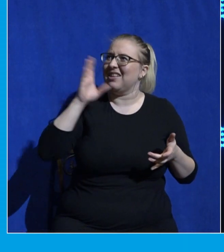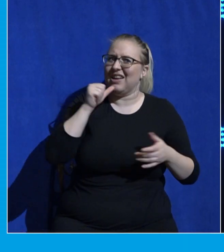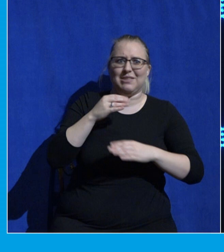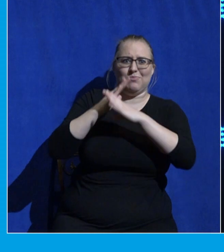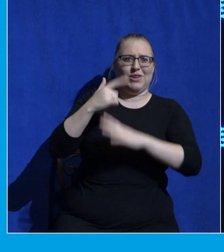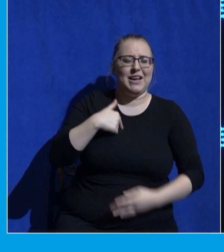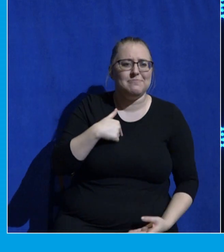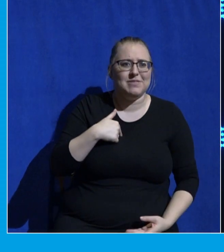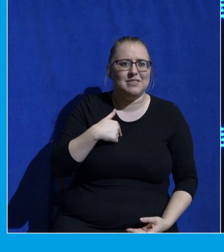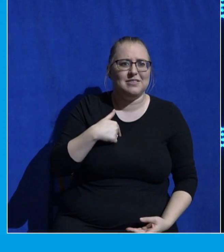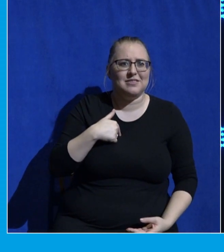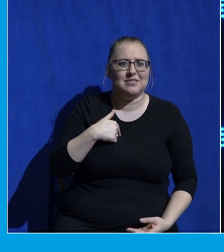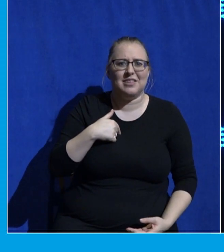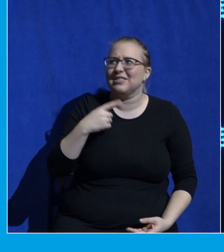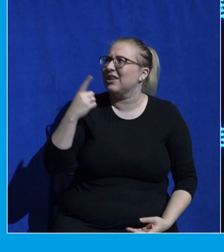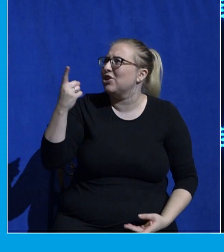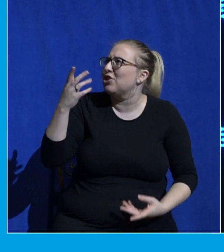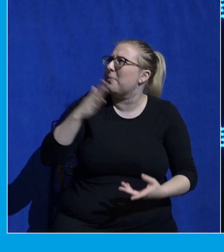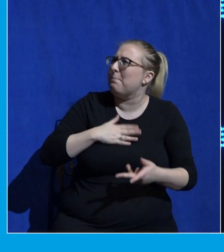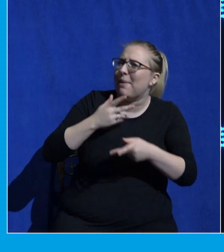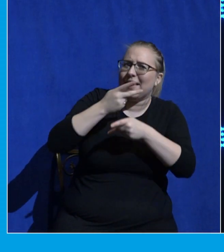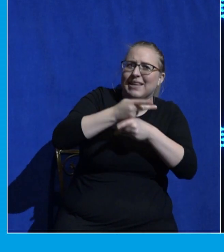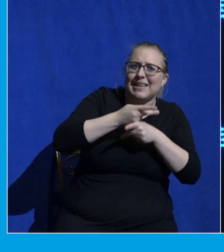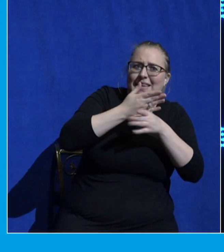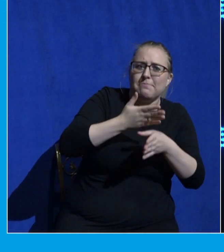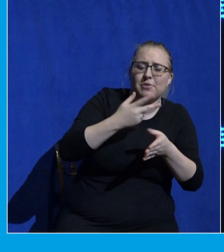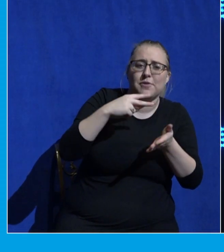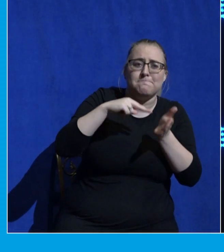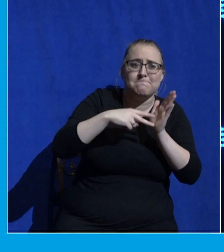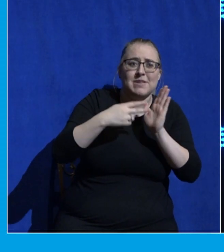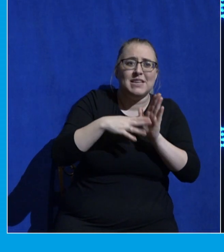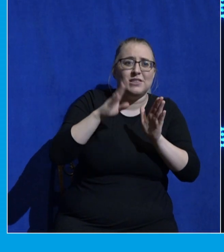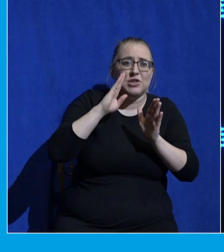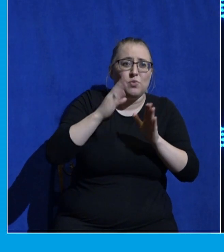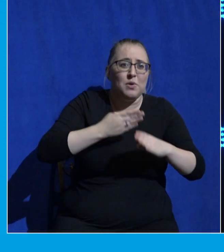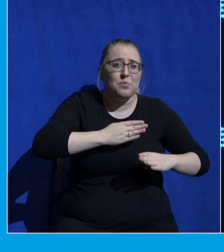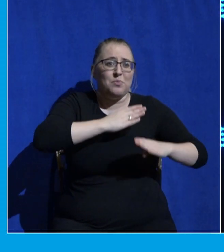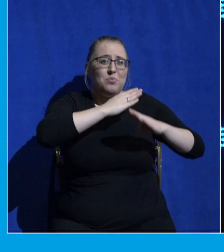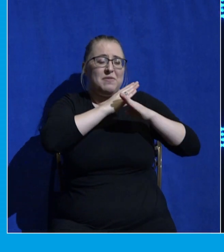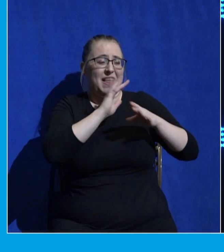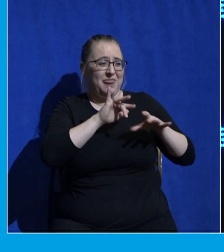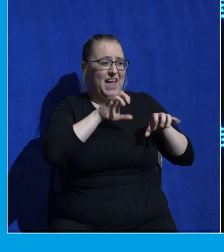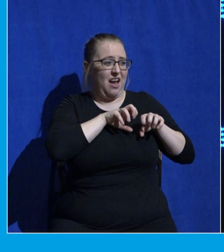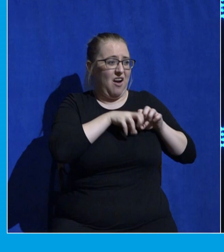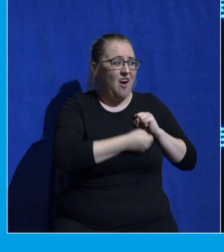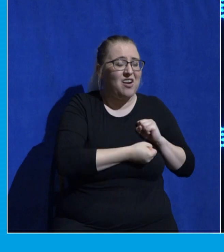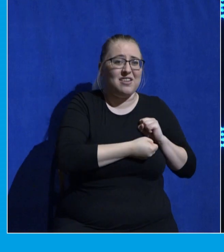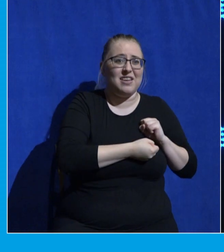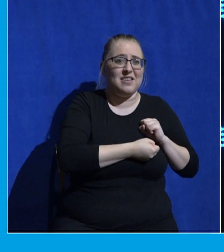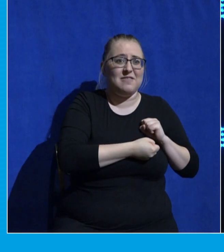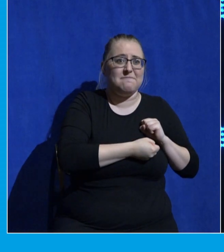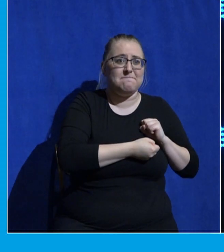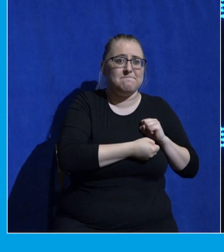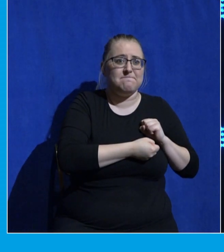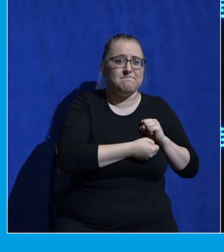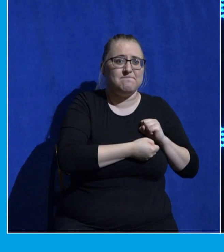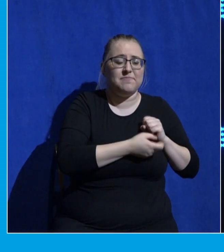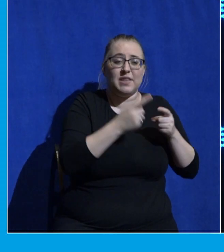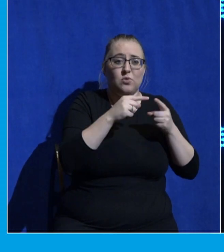know I thought, God, you're my keeper. That must mean that you will keep me from the heartache of not having my dad here on Father's Day.